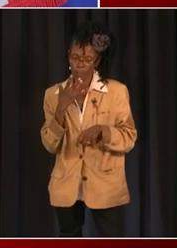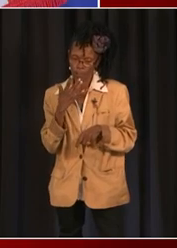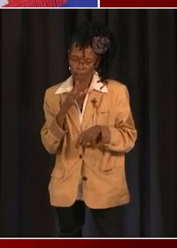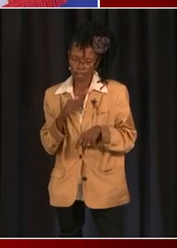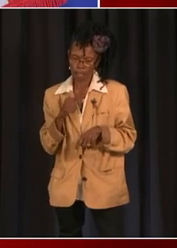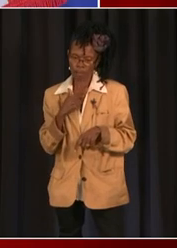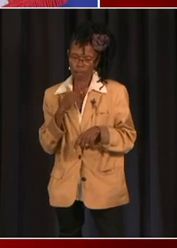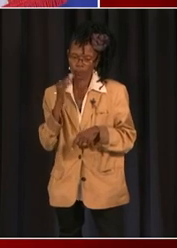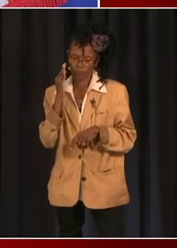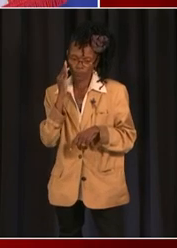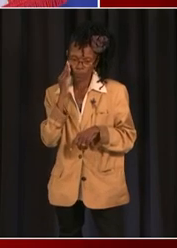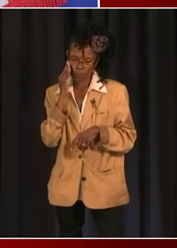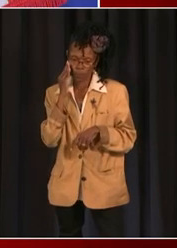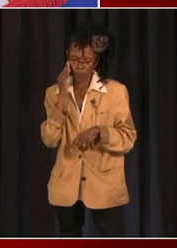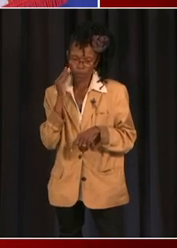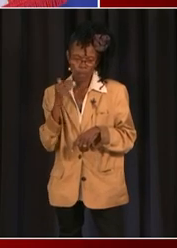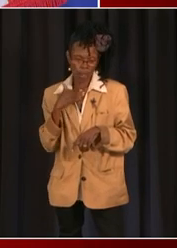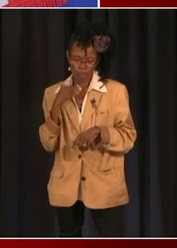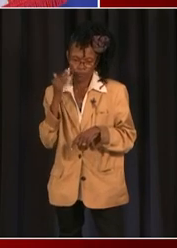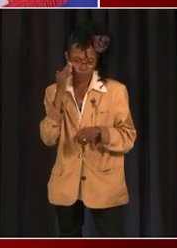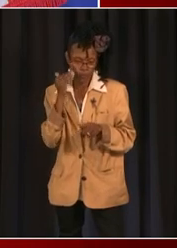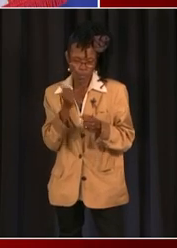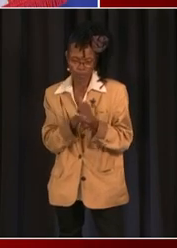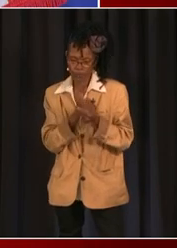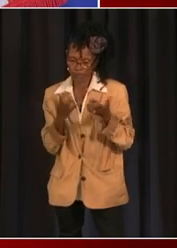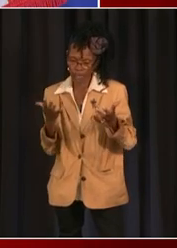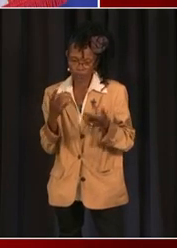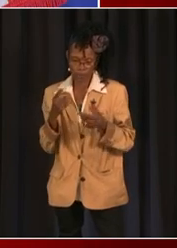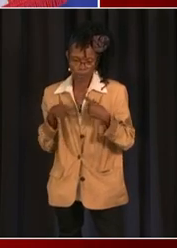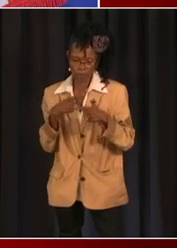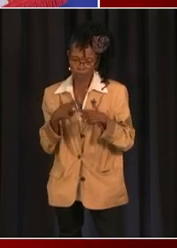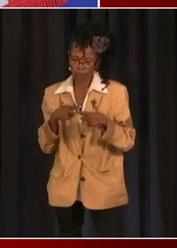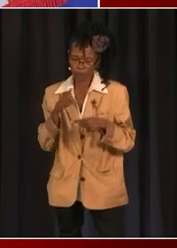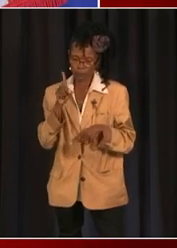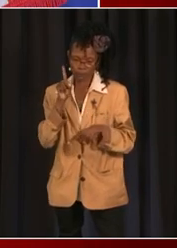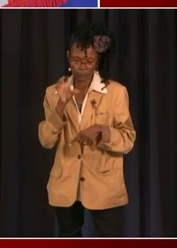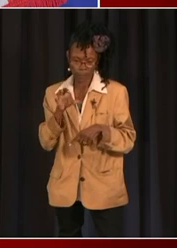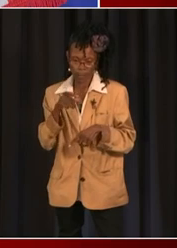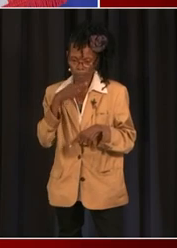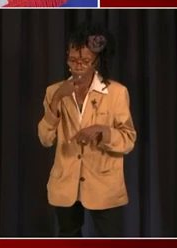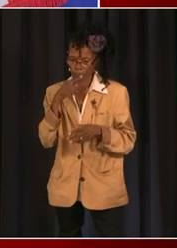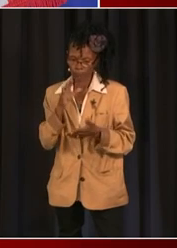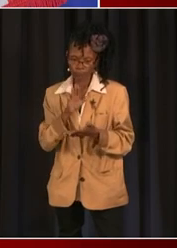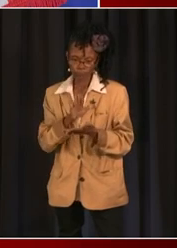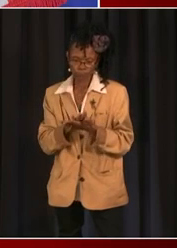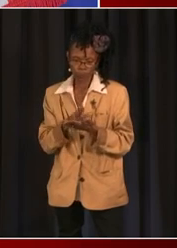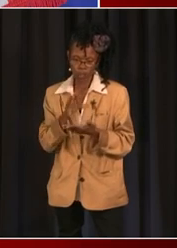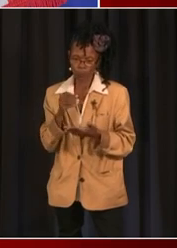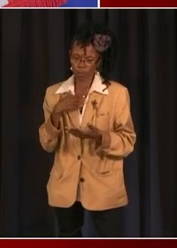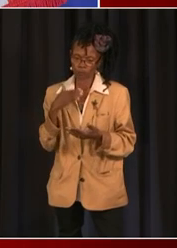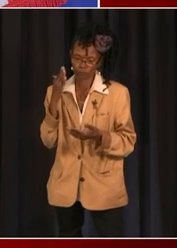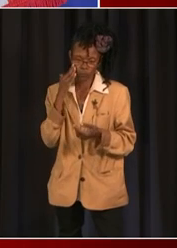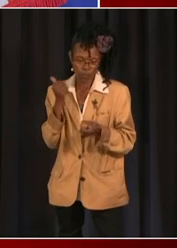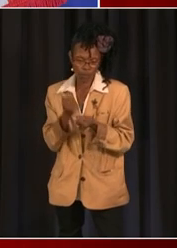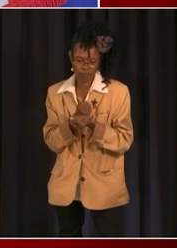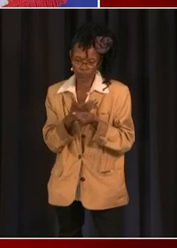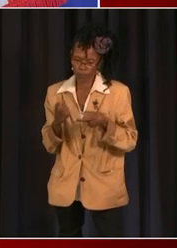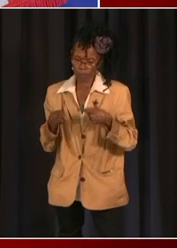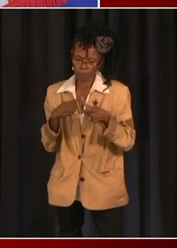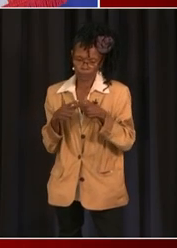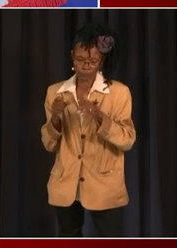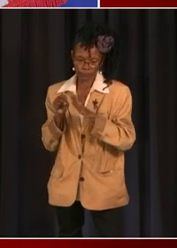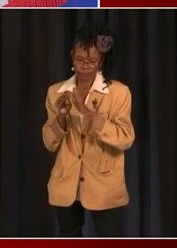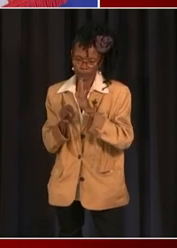know everything that DC Public Schools is doing, and I know everything that our state office